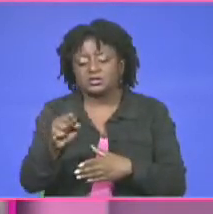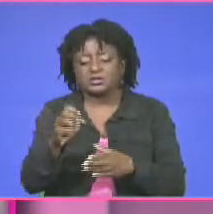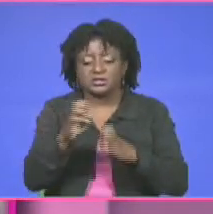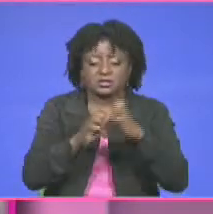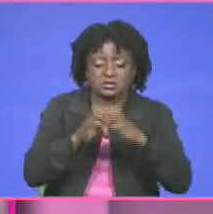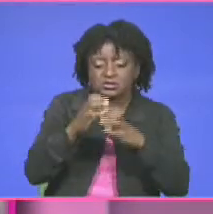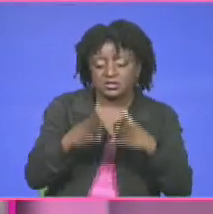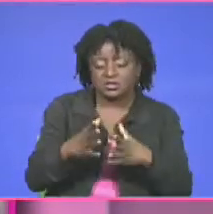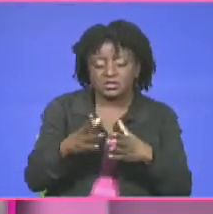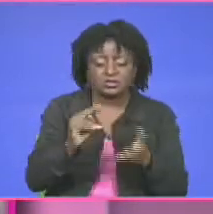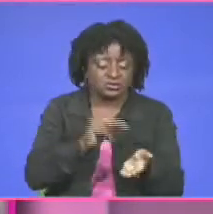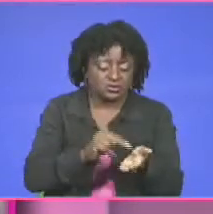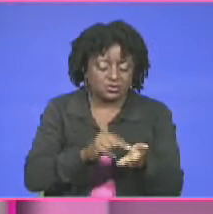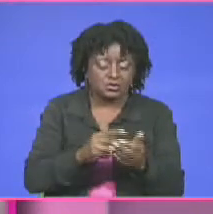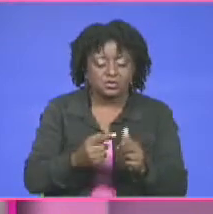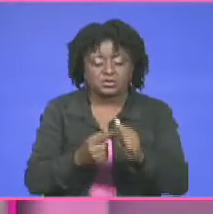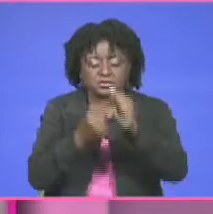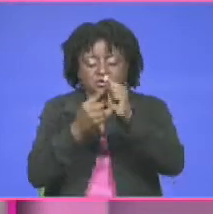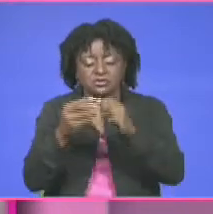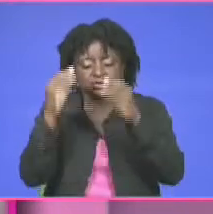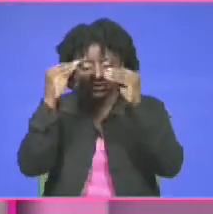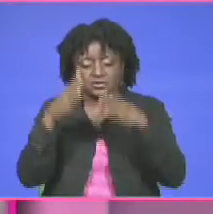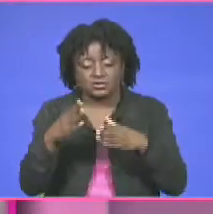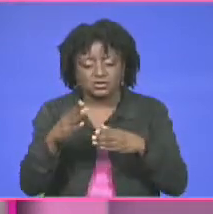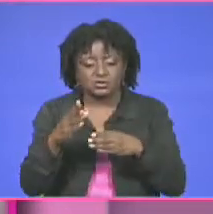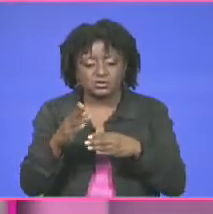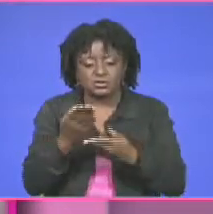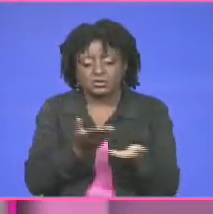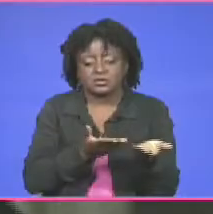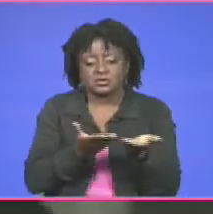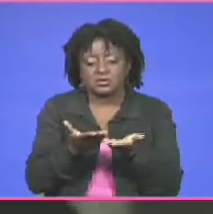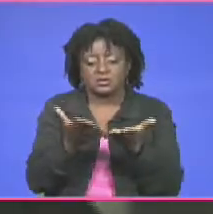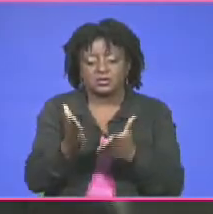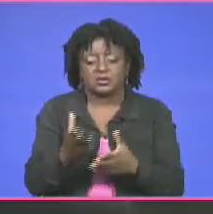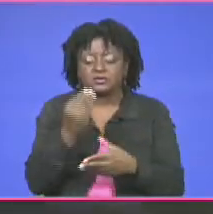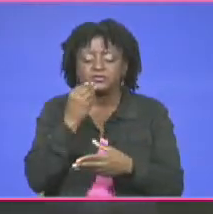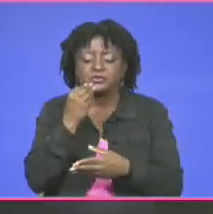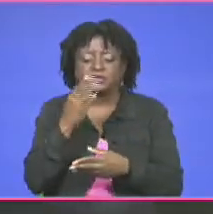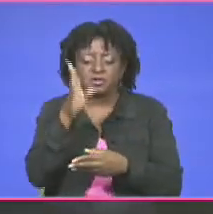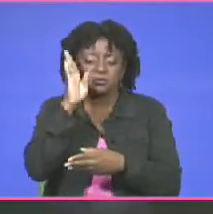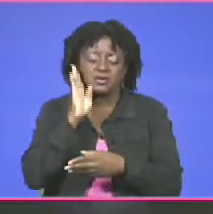specialized teachers, butlers, and food and beverage managers.